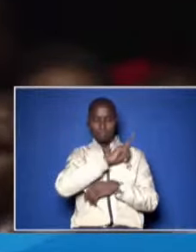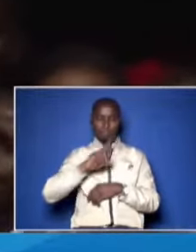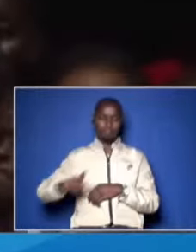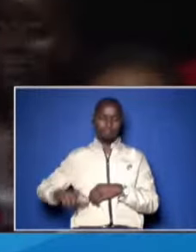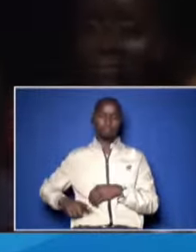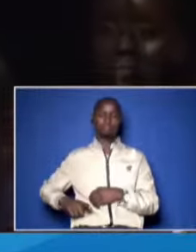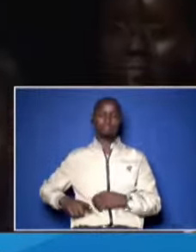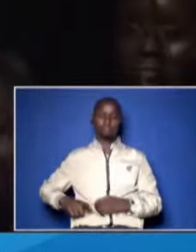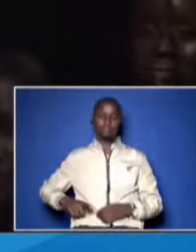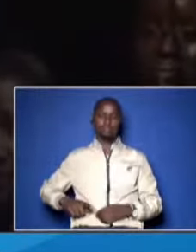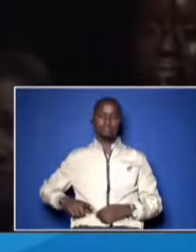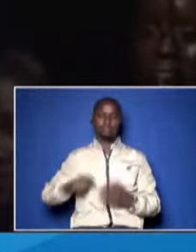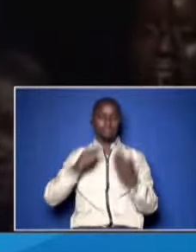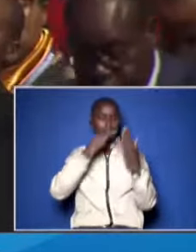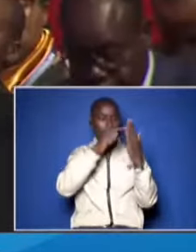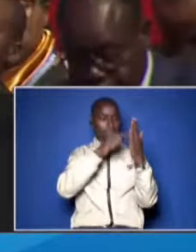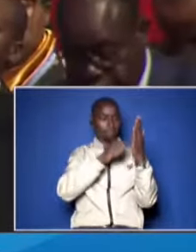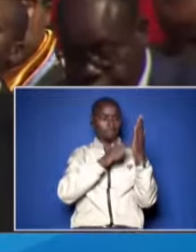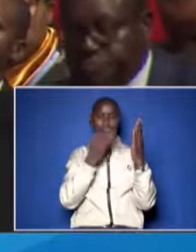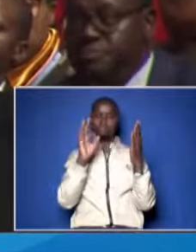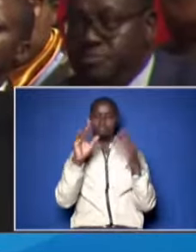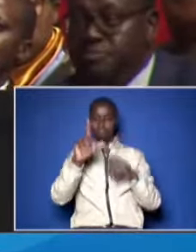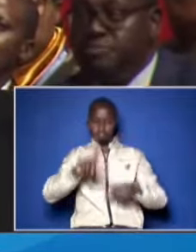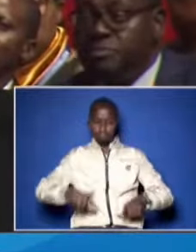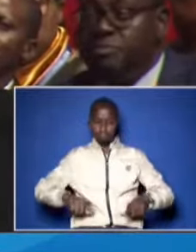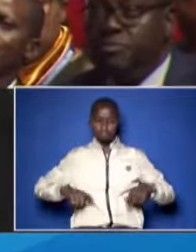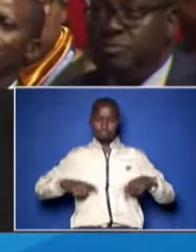Earth details of his